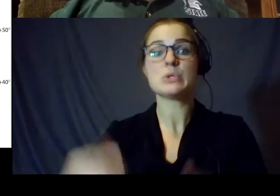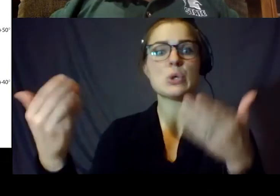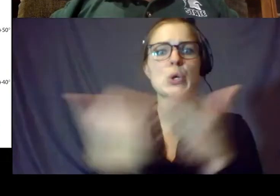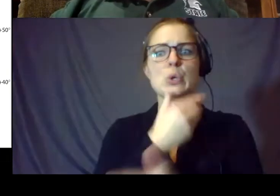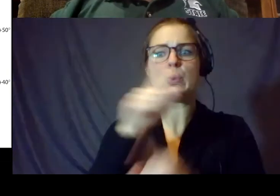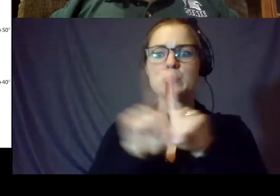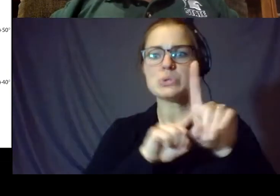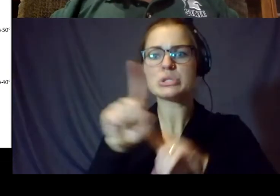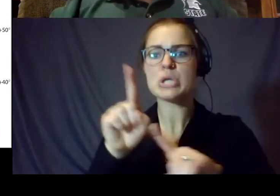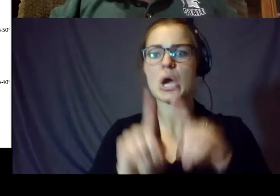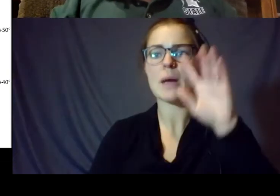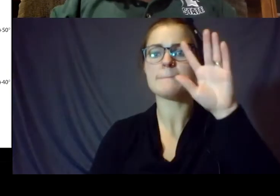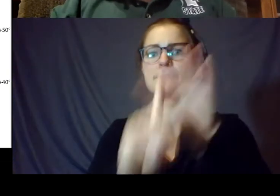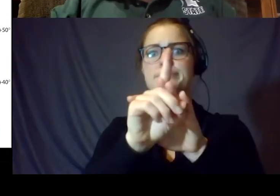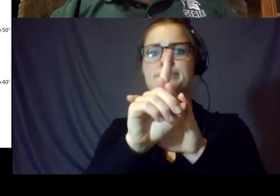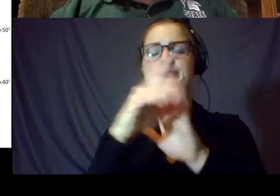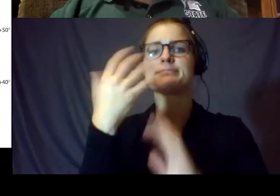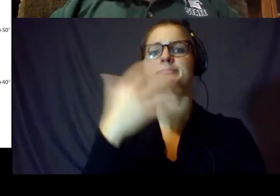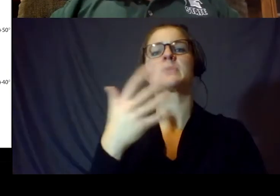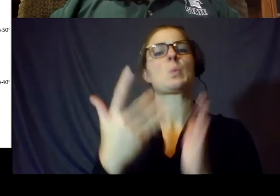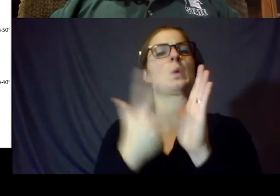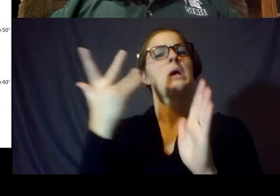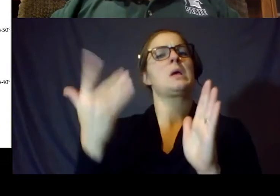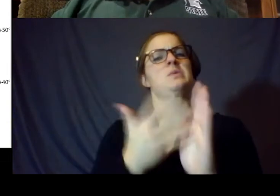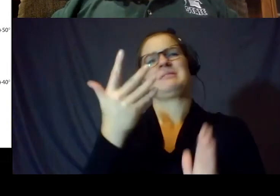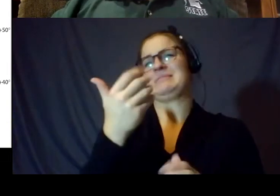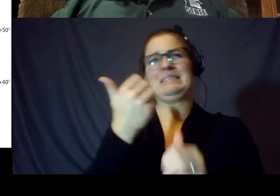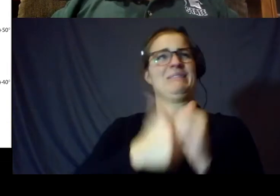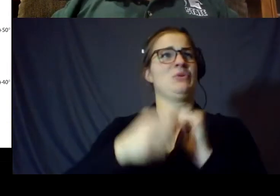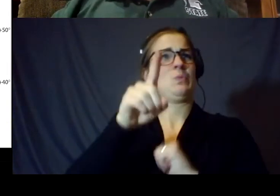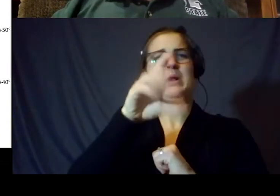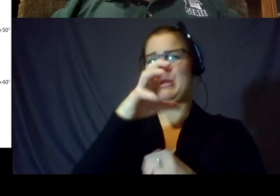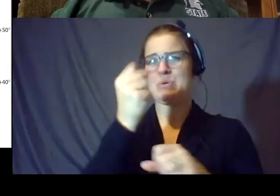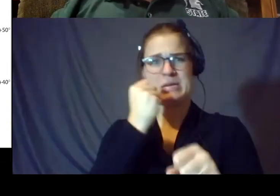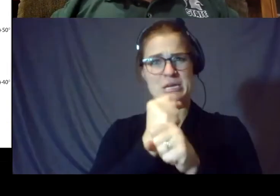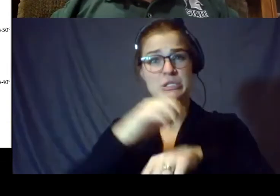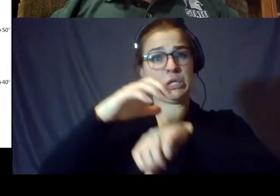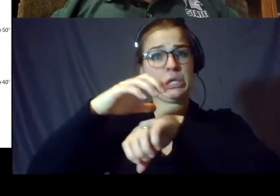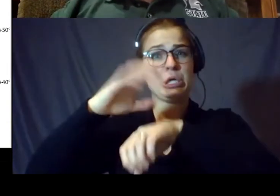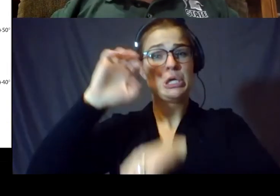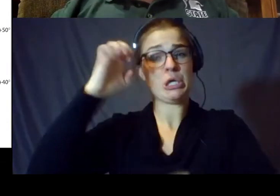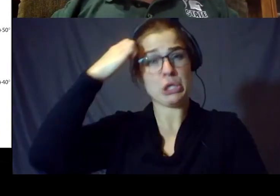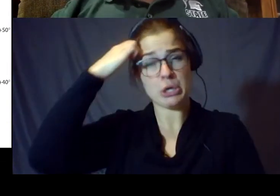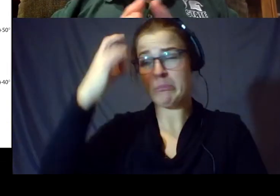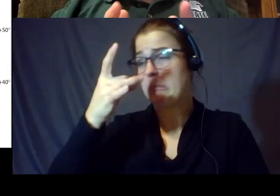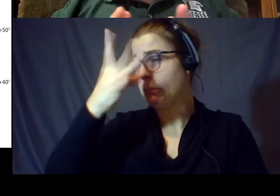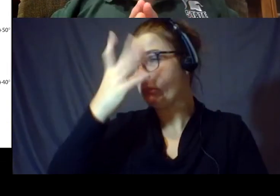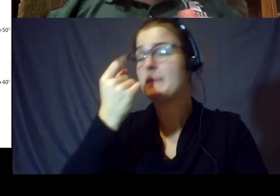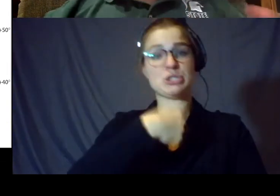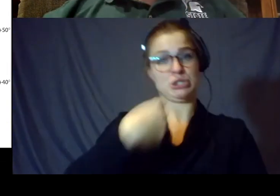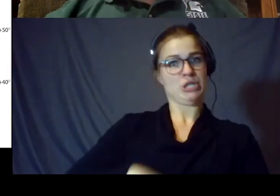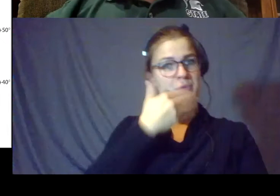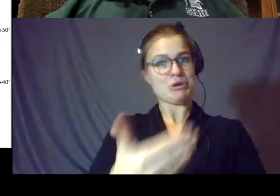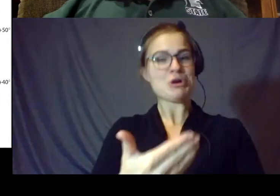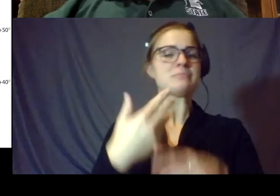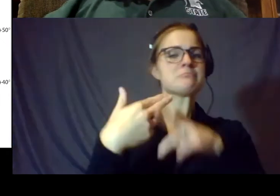were periodically seen, maybe one every 100 years. Europe stank at this, but China had really good records. They called them guest